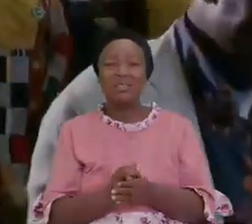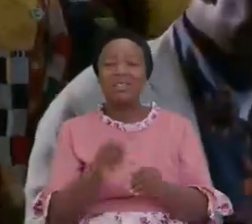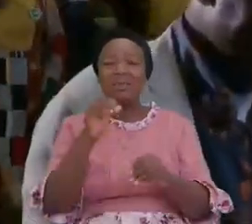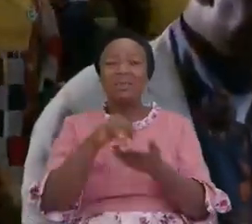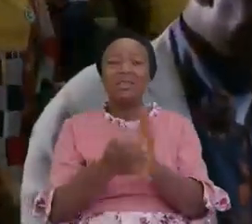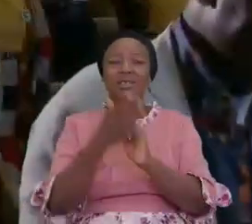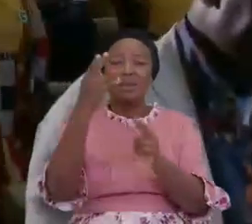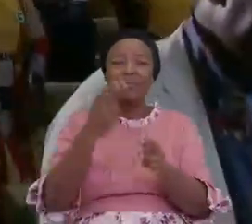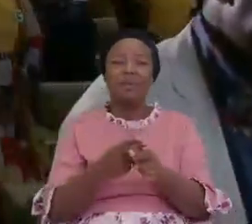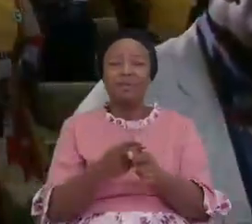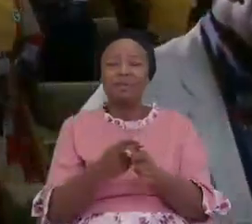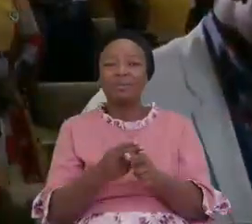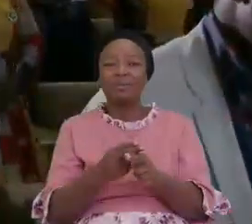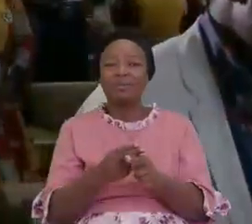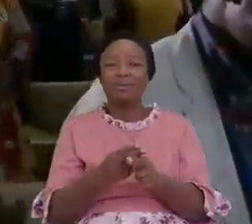Amen.